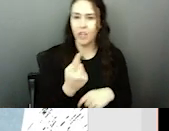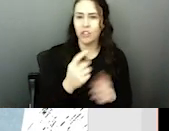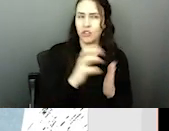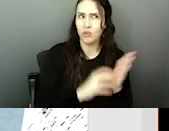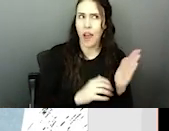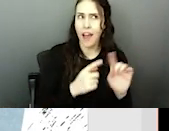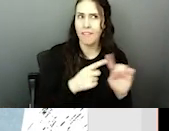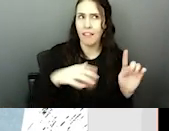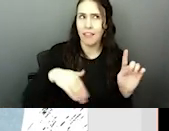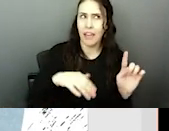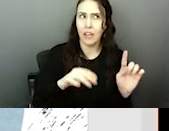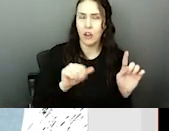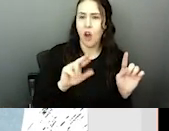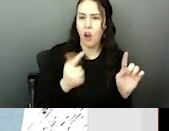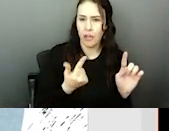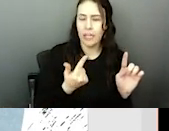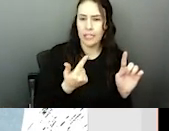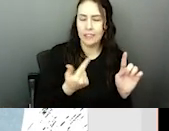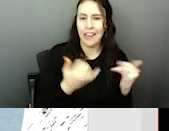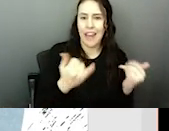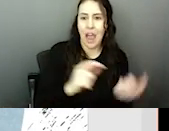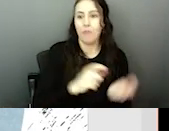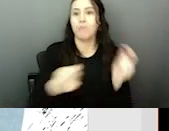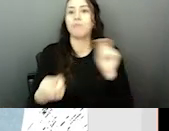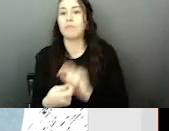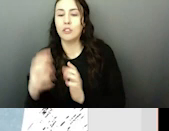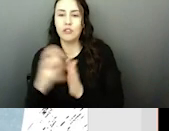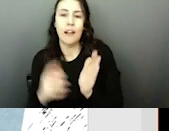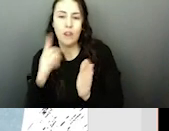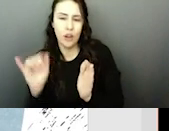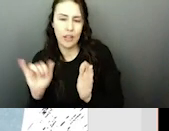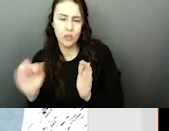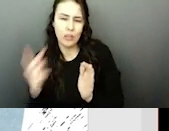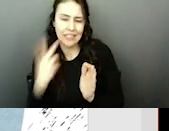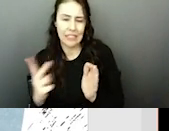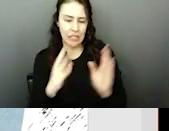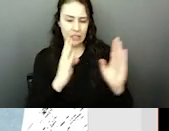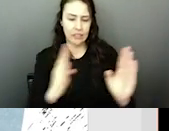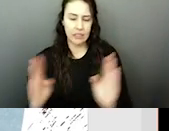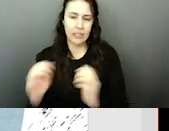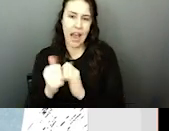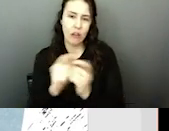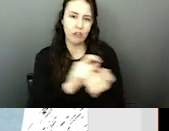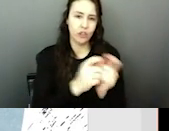the draft that then ended up in front of the commission in December. So you can kind of track how things have been